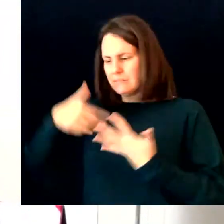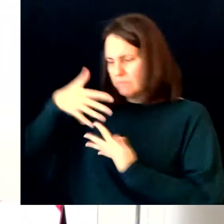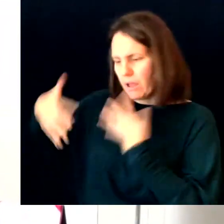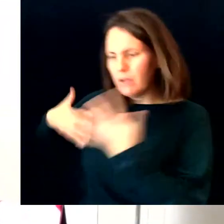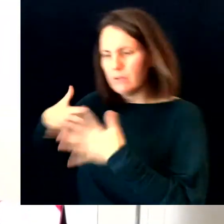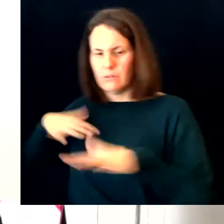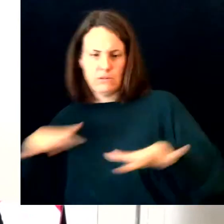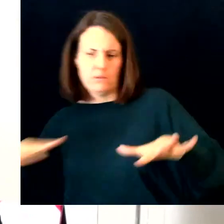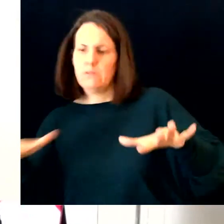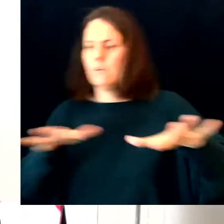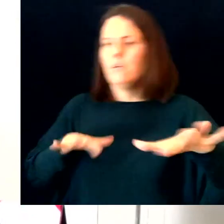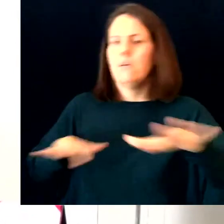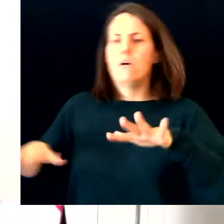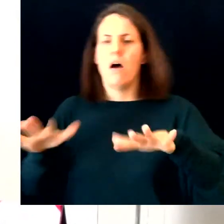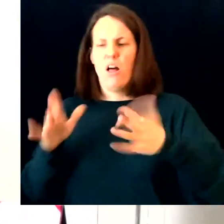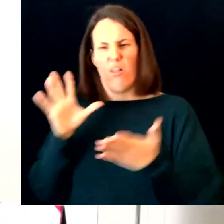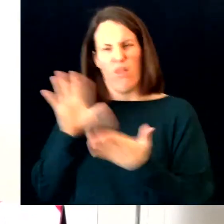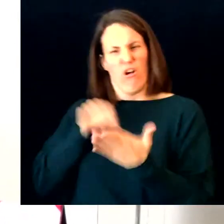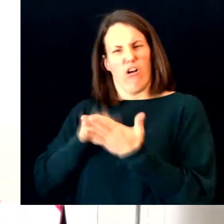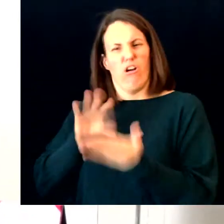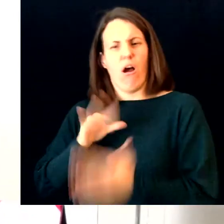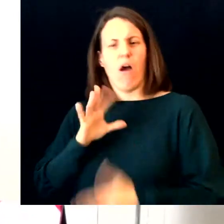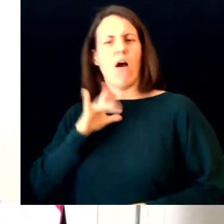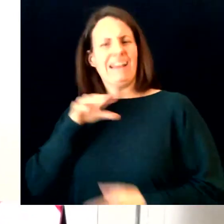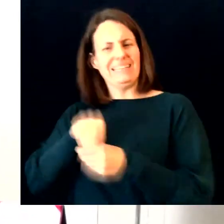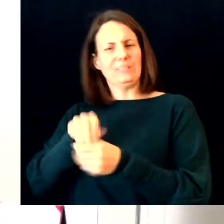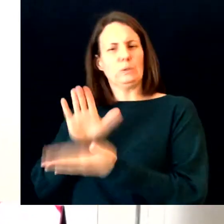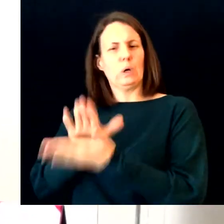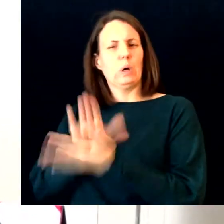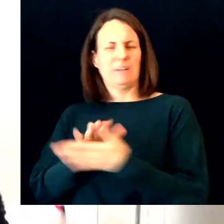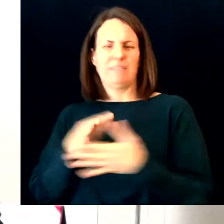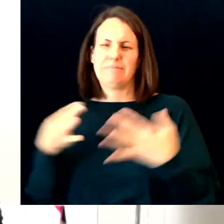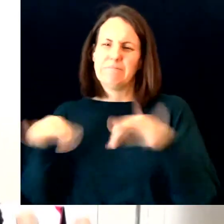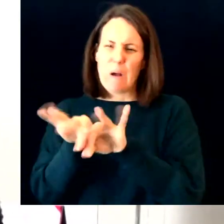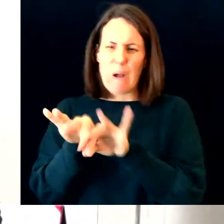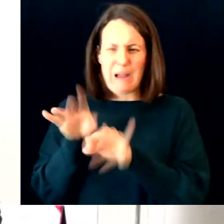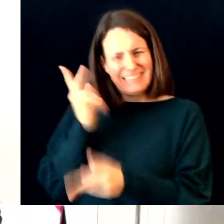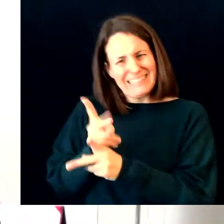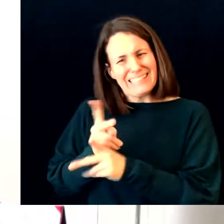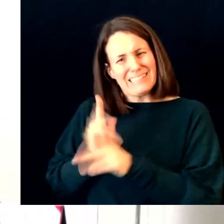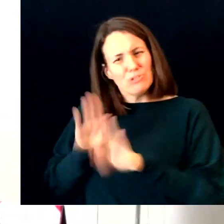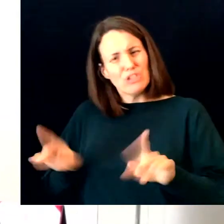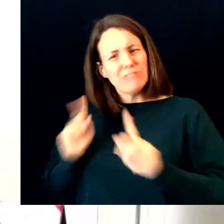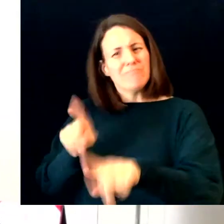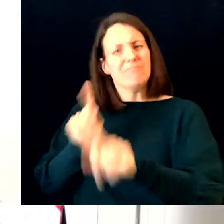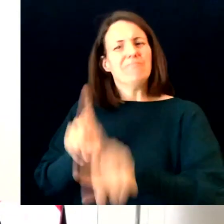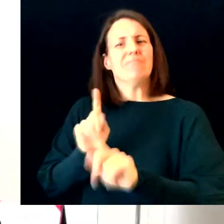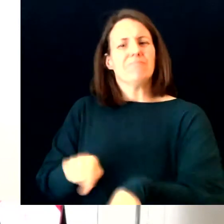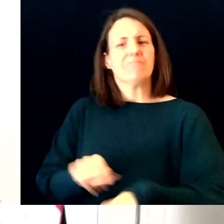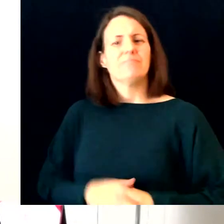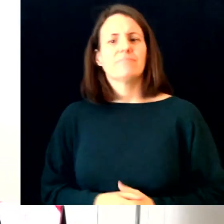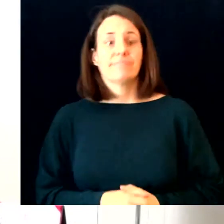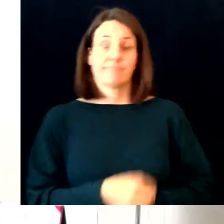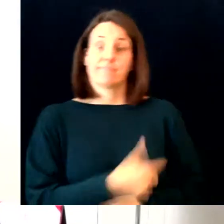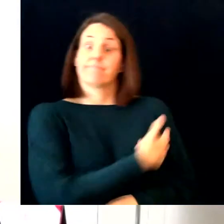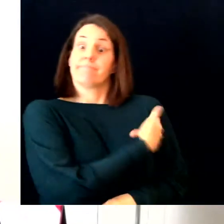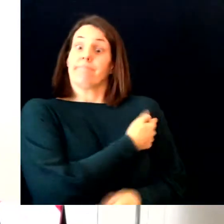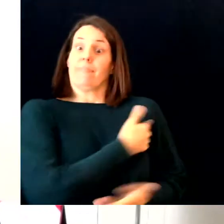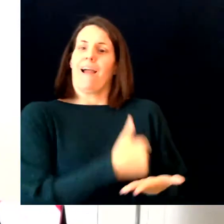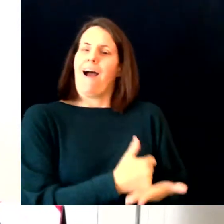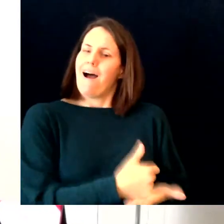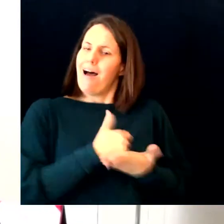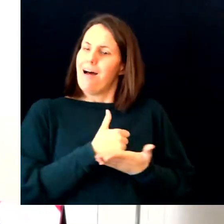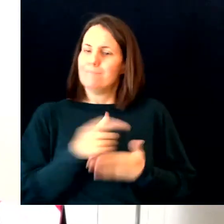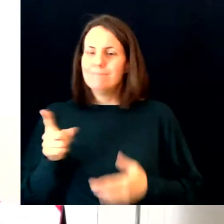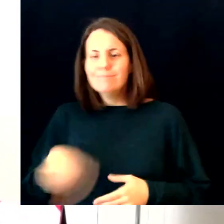classroom, and it can help them build connections with their teachers and peers that are so crucial for their mental well-being. And